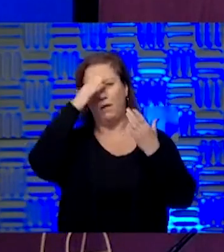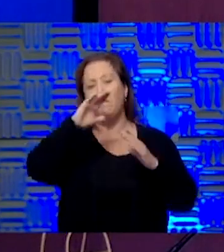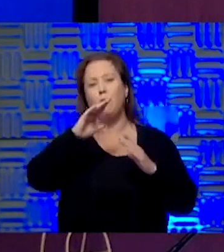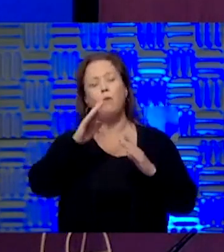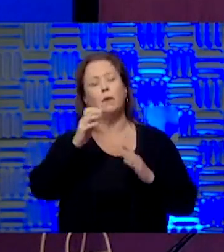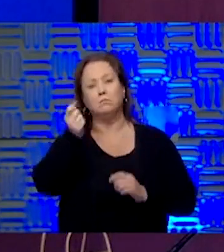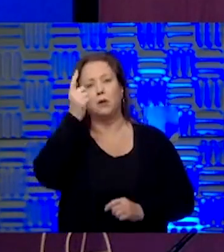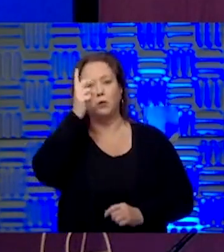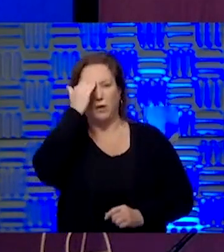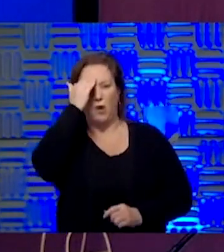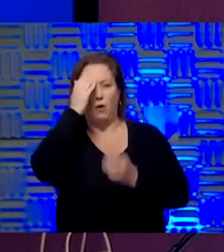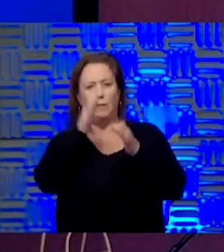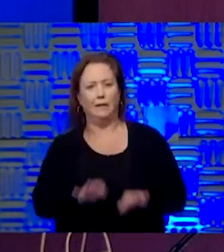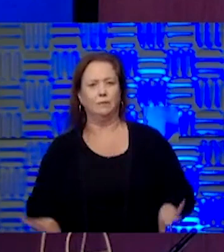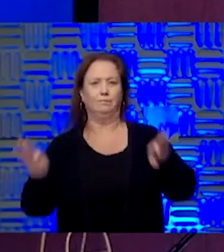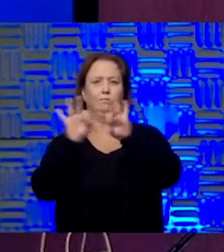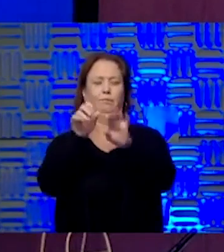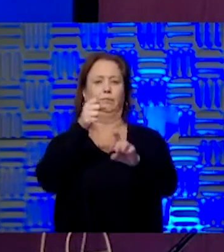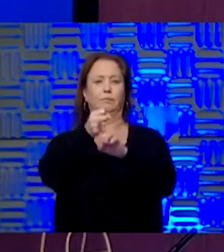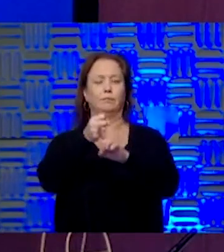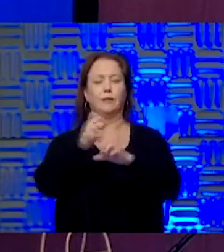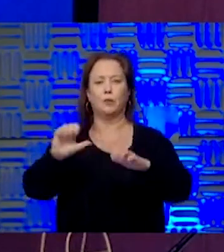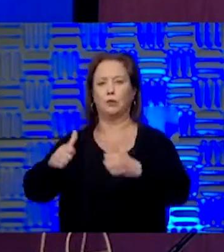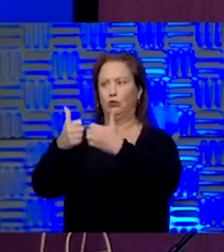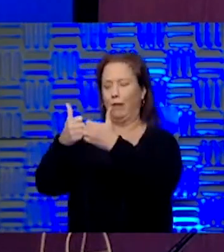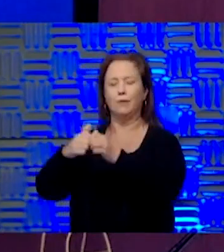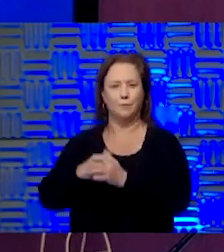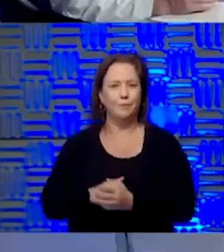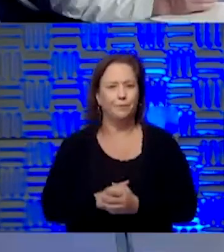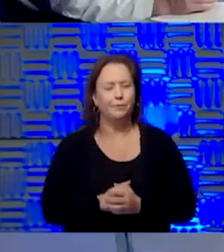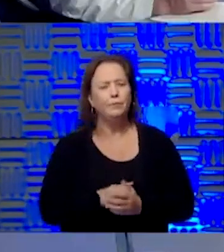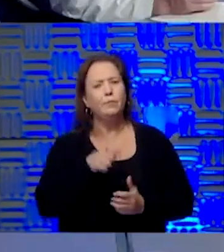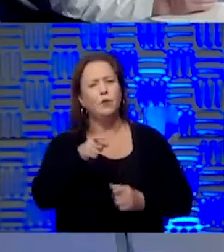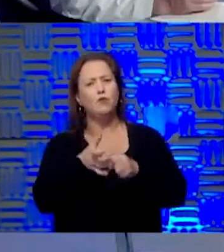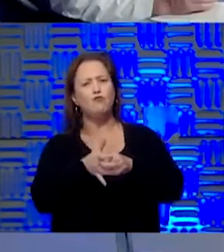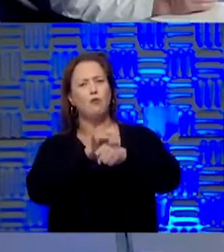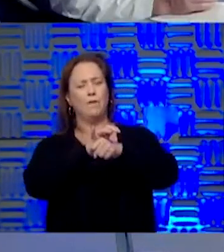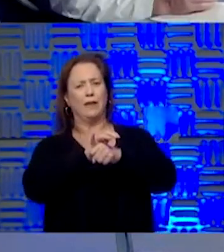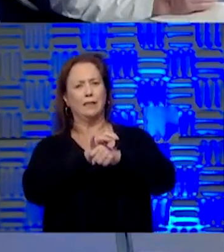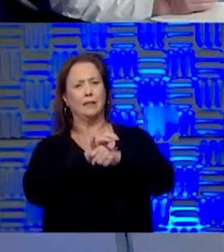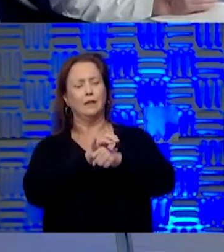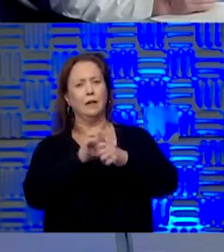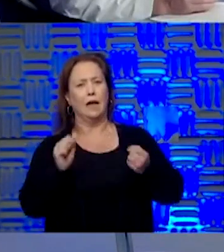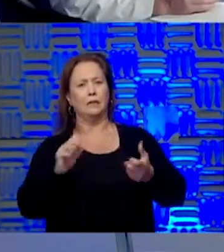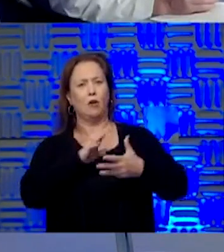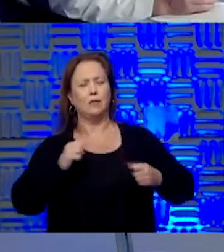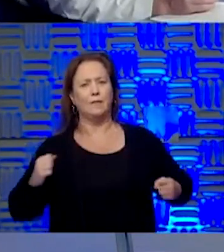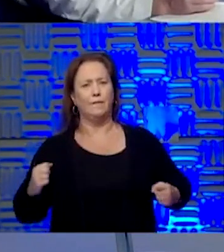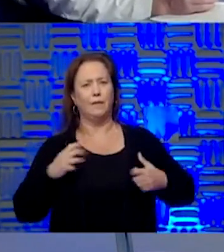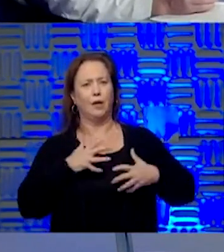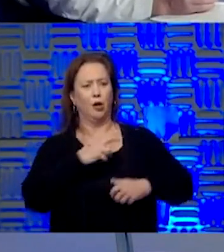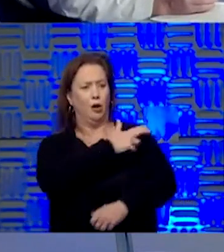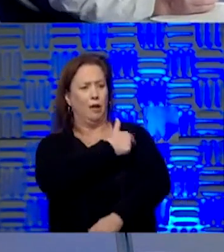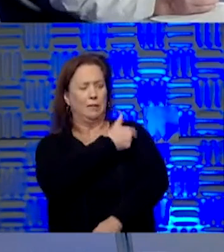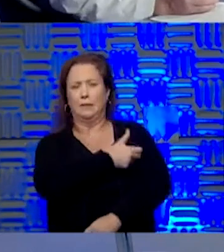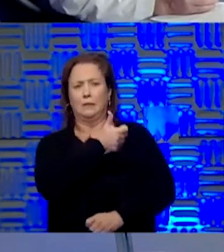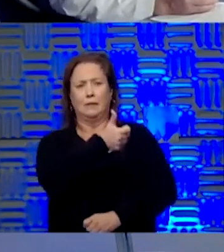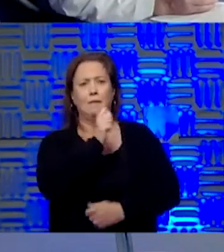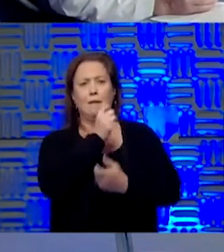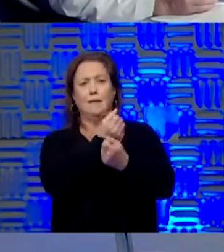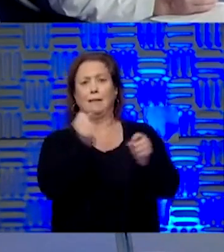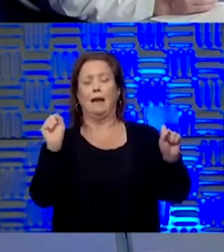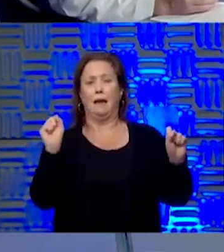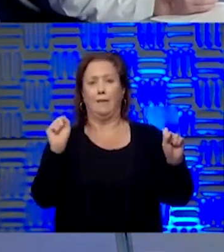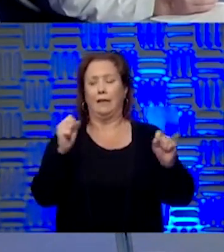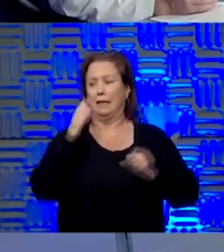significant impact, so it's a big challenge. And we know that coronavirus has made people fear that hospitals are no longer safe.